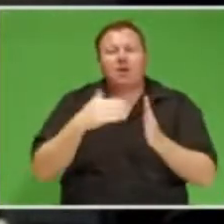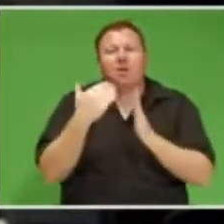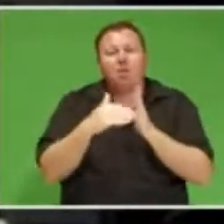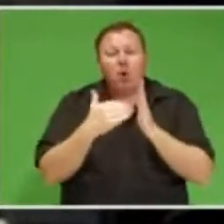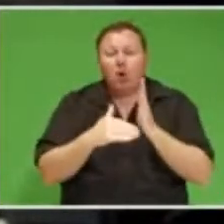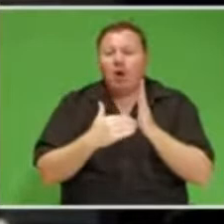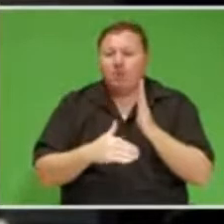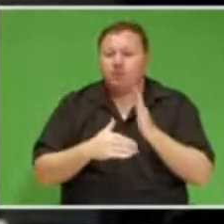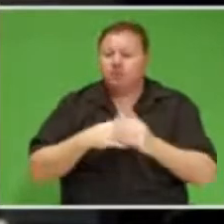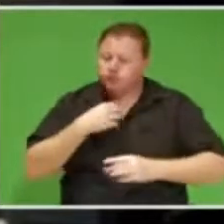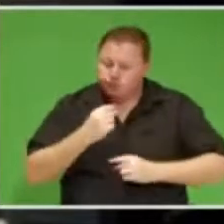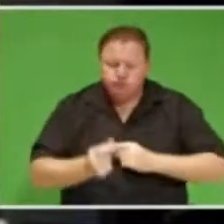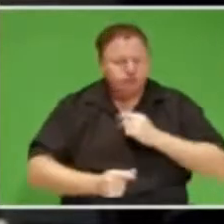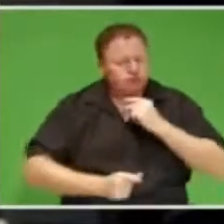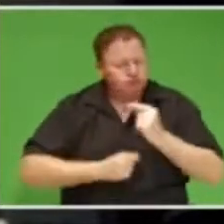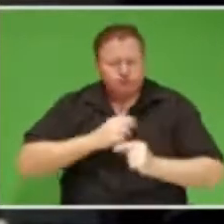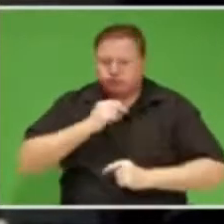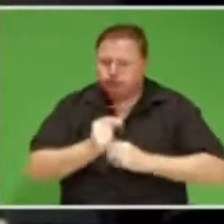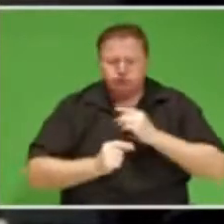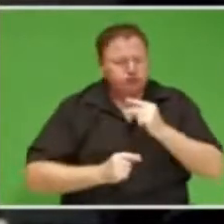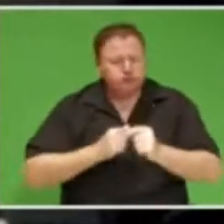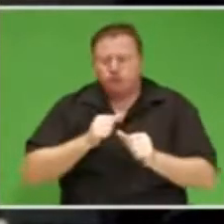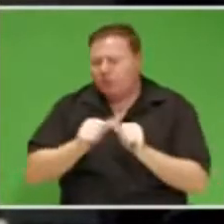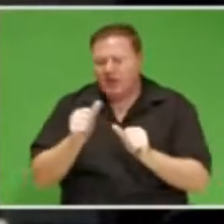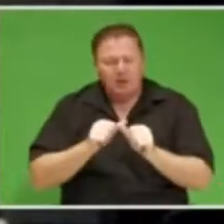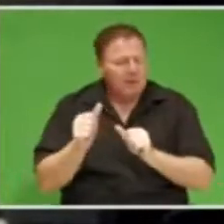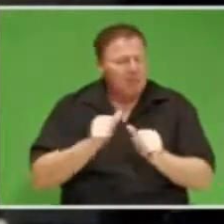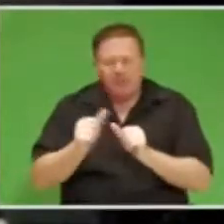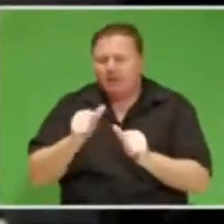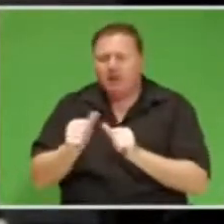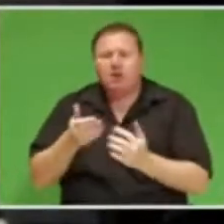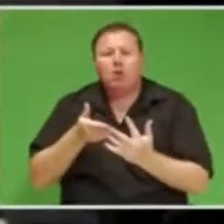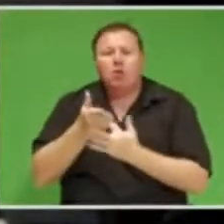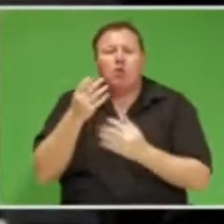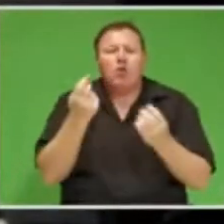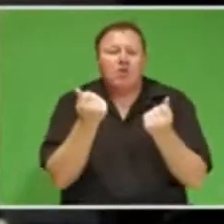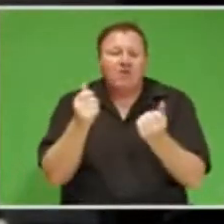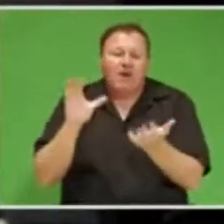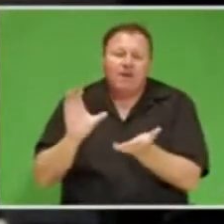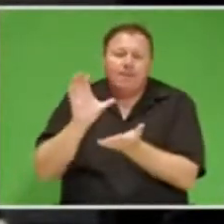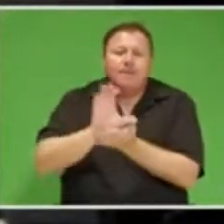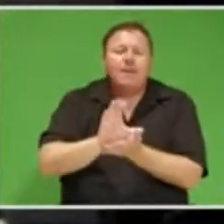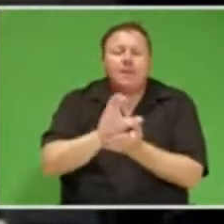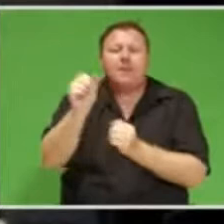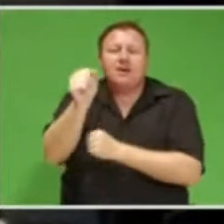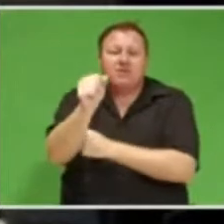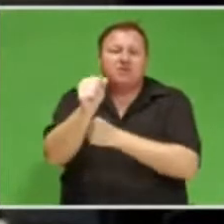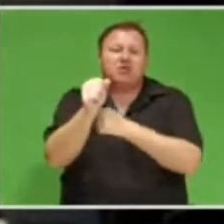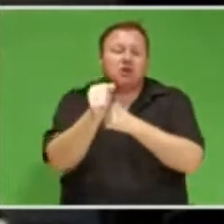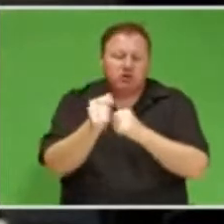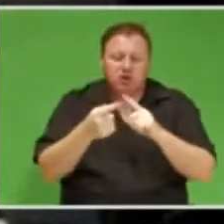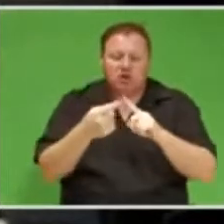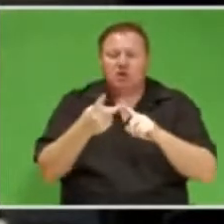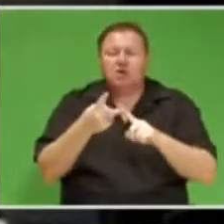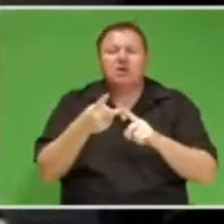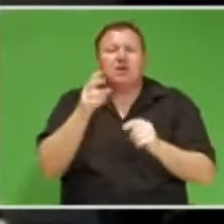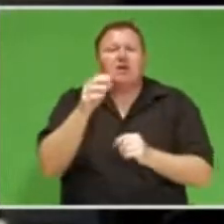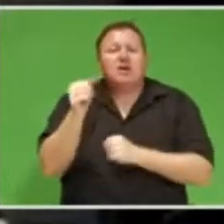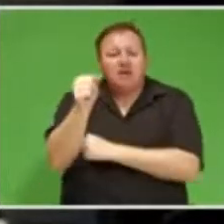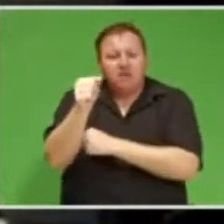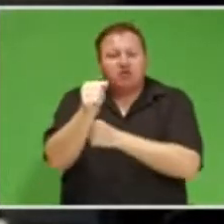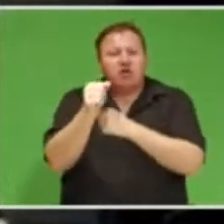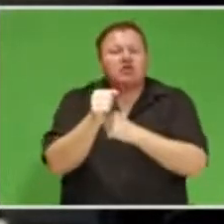gaining pace through the work of the Infrastructure Fund, and Infrastructure South Africa, which has